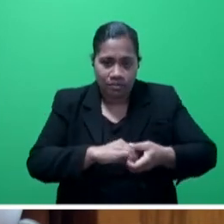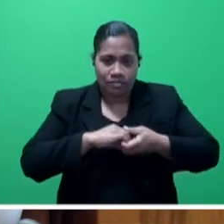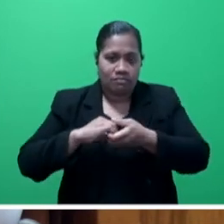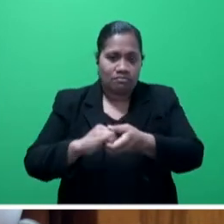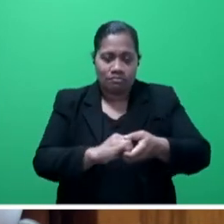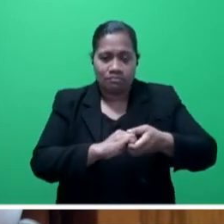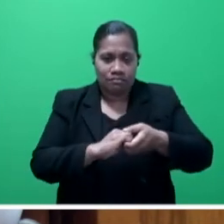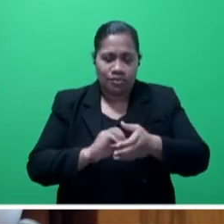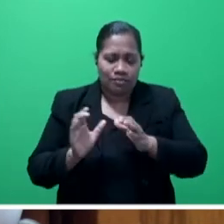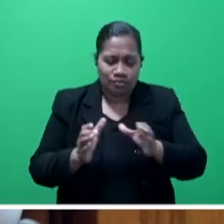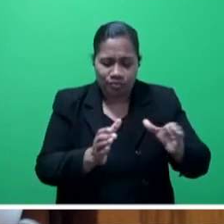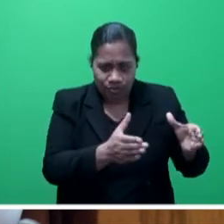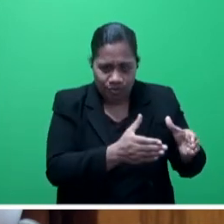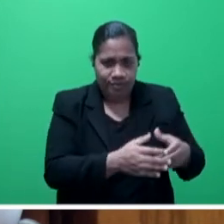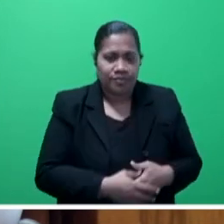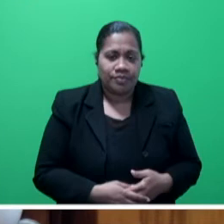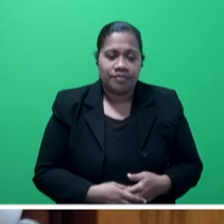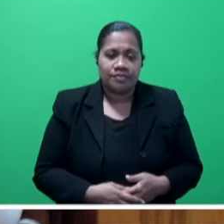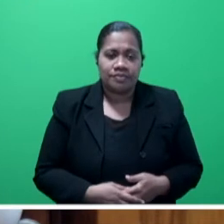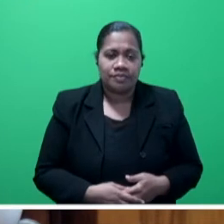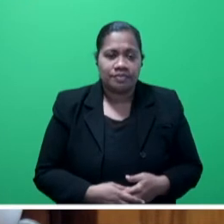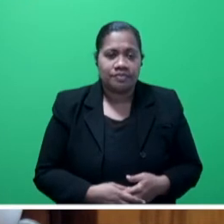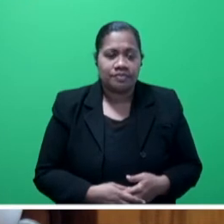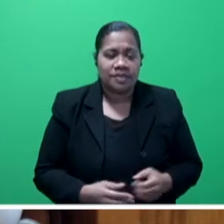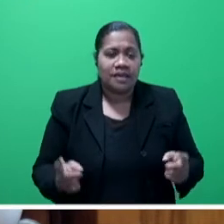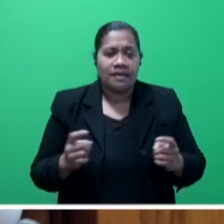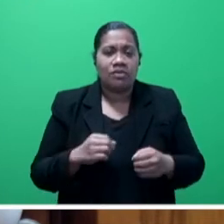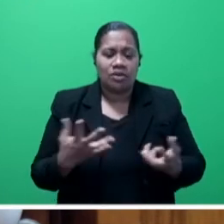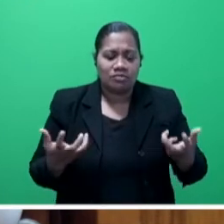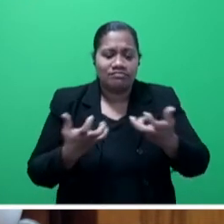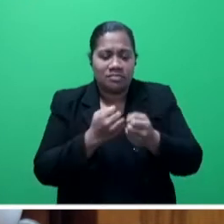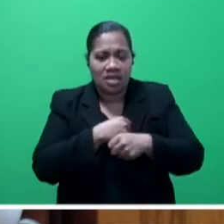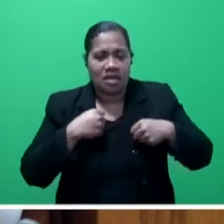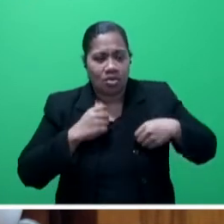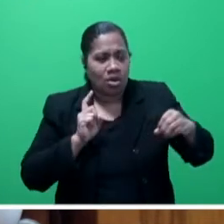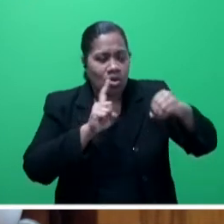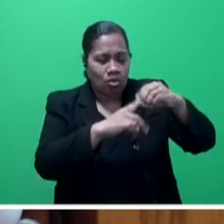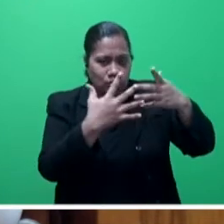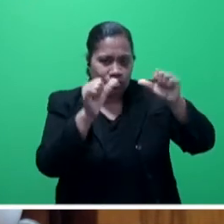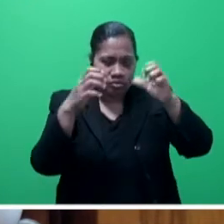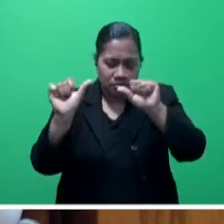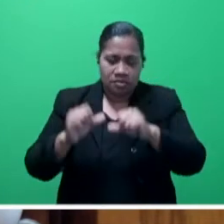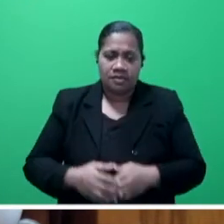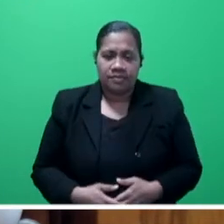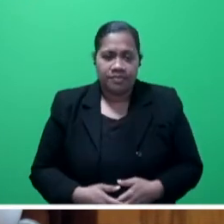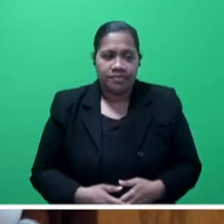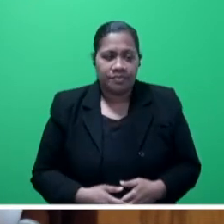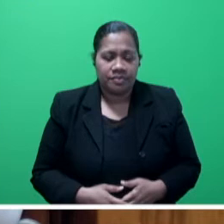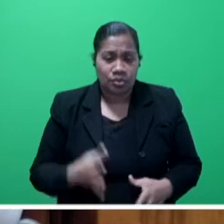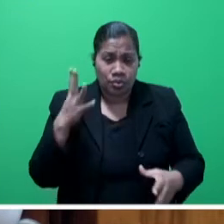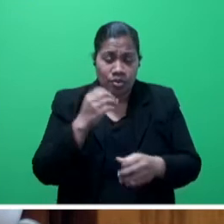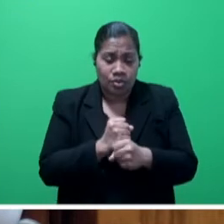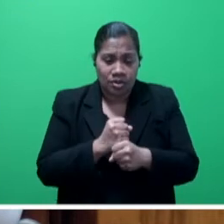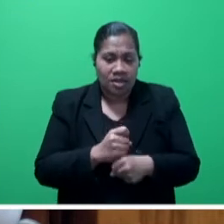in meeting our environmental protection, conservation, and biodiversity goals. To conclude, Mr. Speaker, there can't be any better time than this